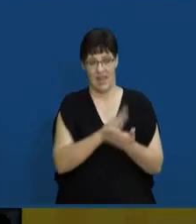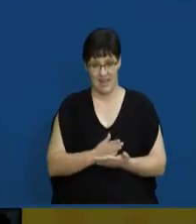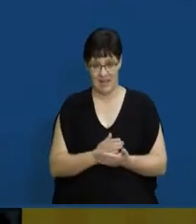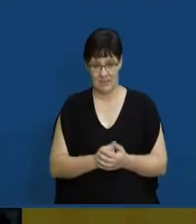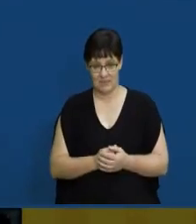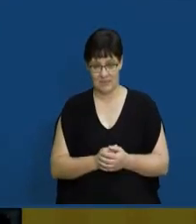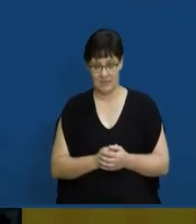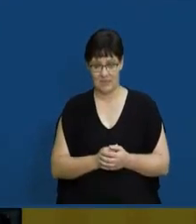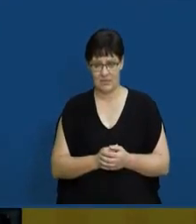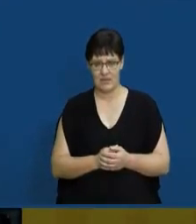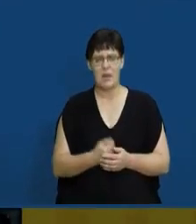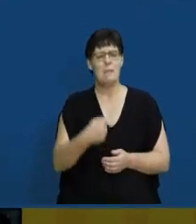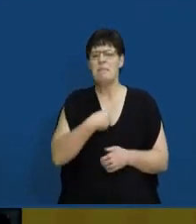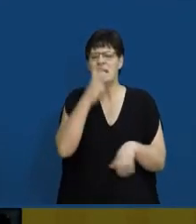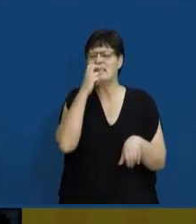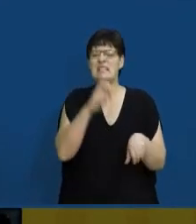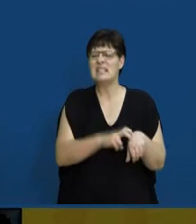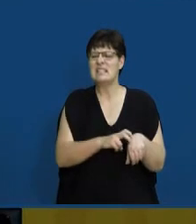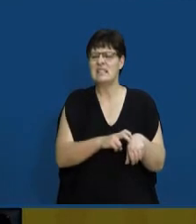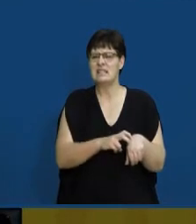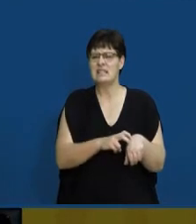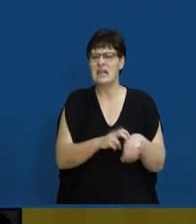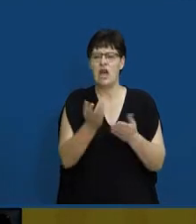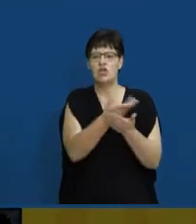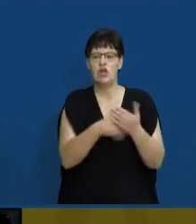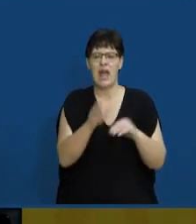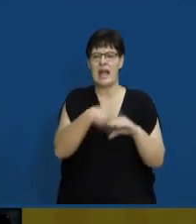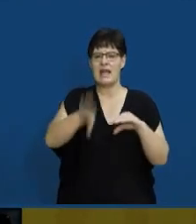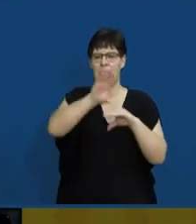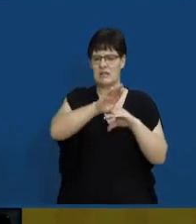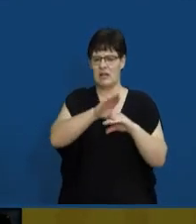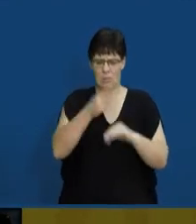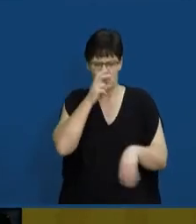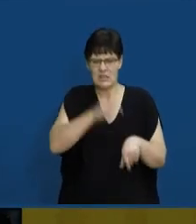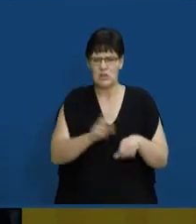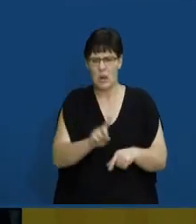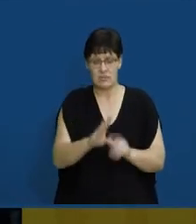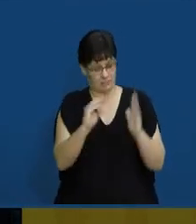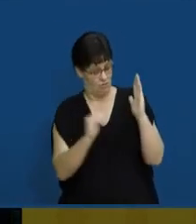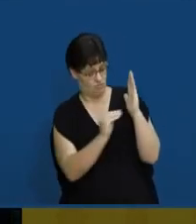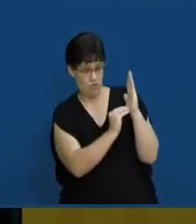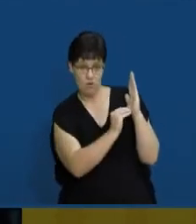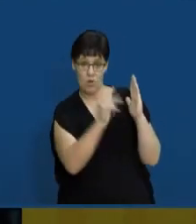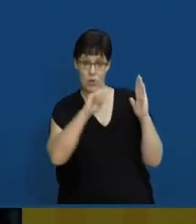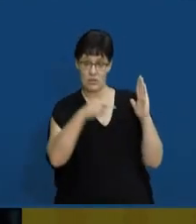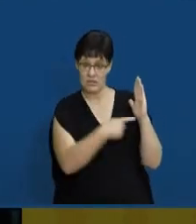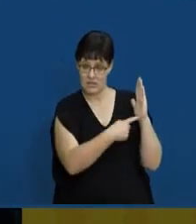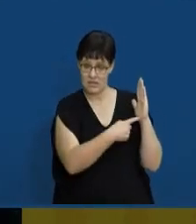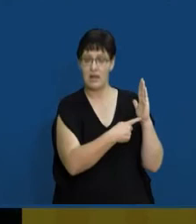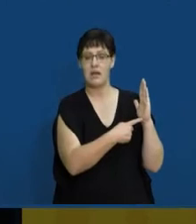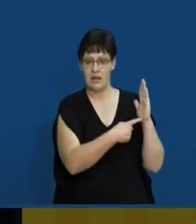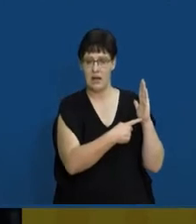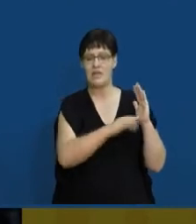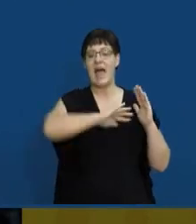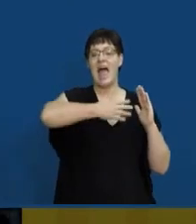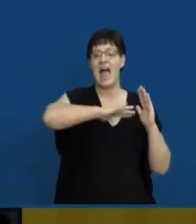Now, what do I need in my share capital? In my share capital note, I need the